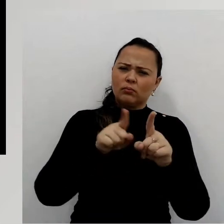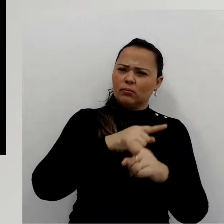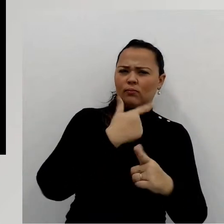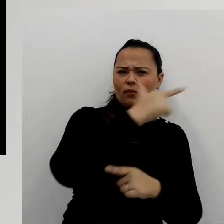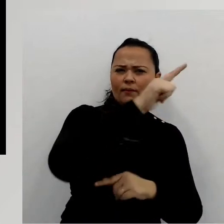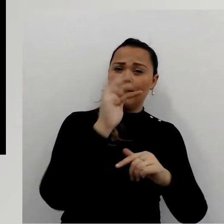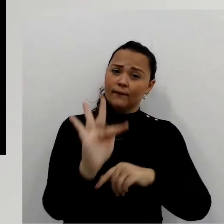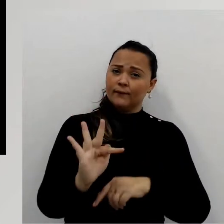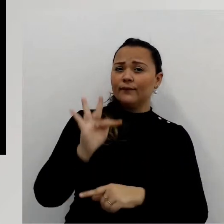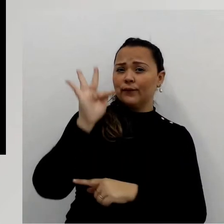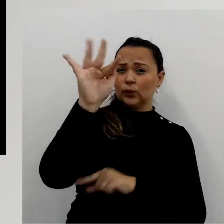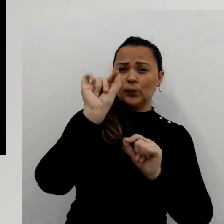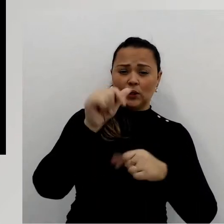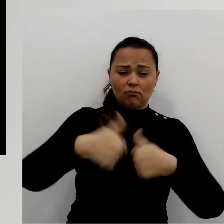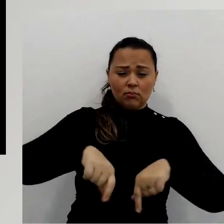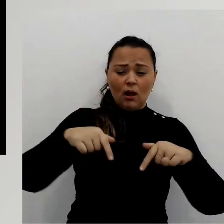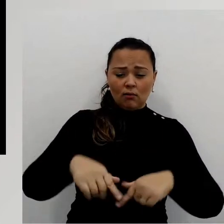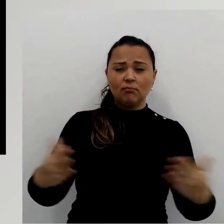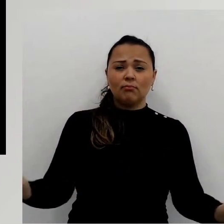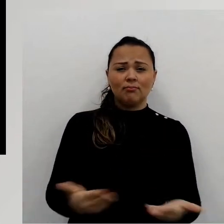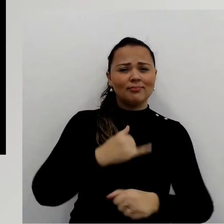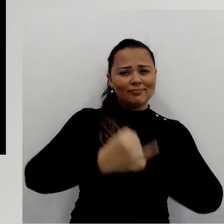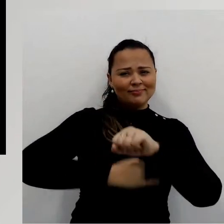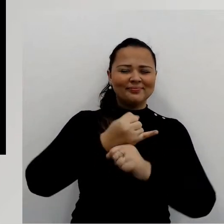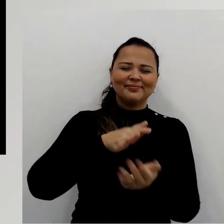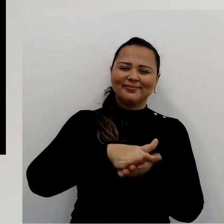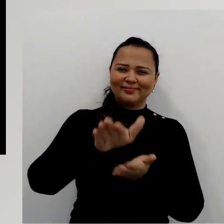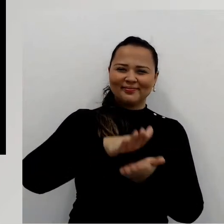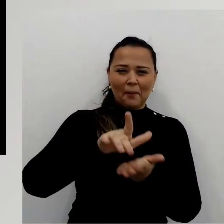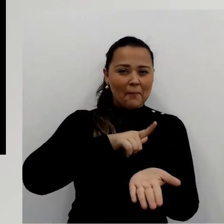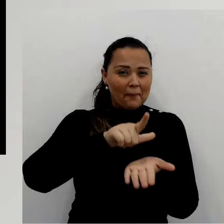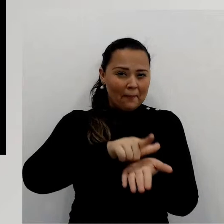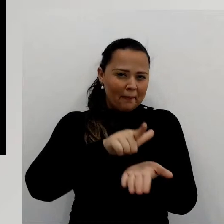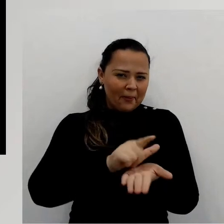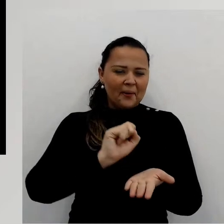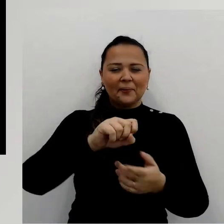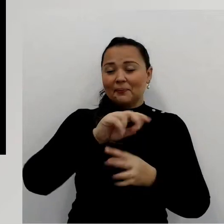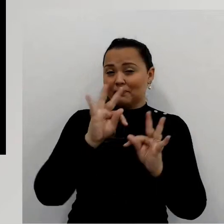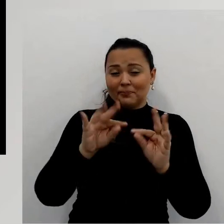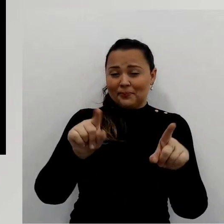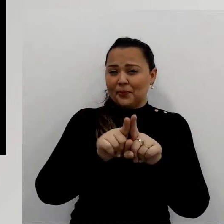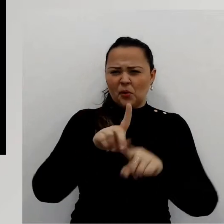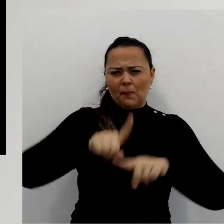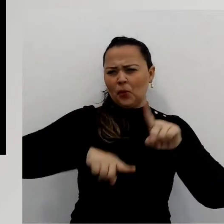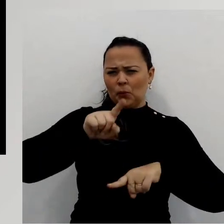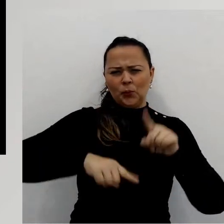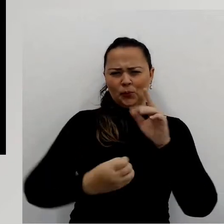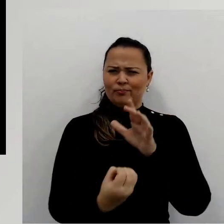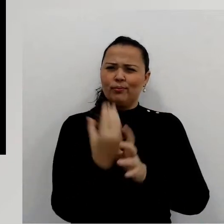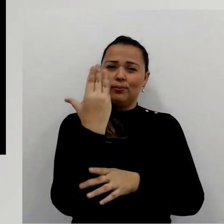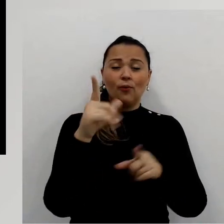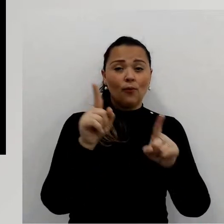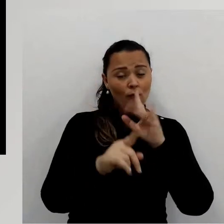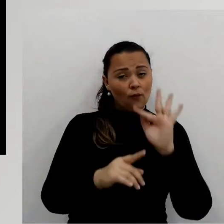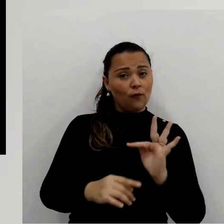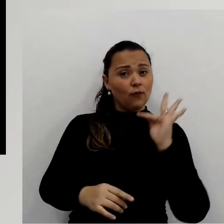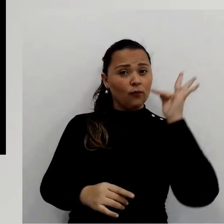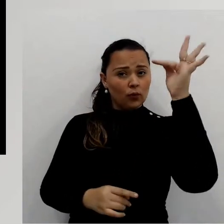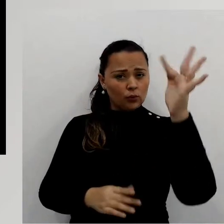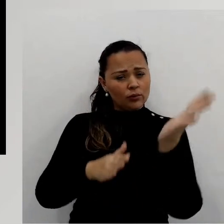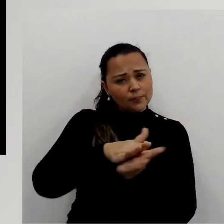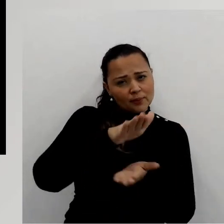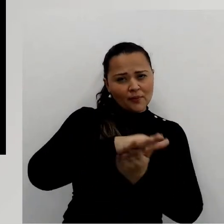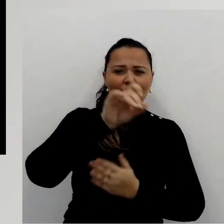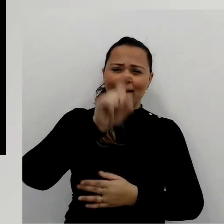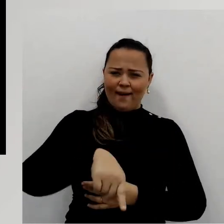printing, printing on paper, and all these new products. The future of print is print. Thank you,